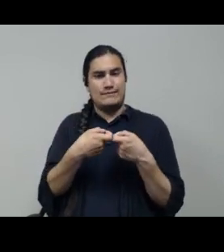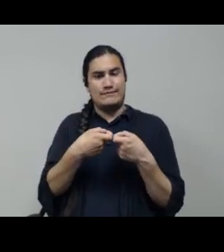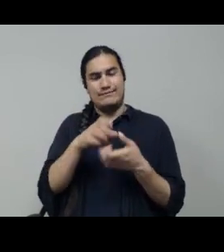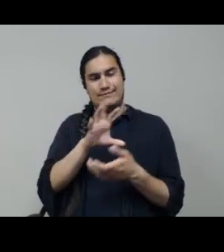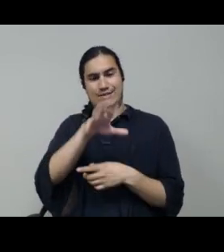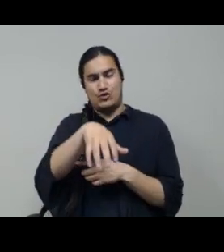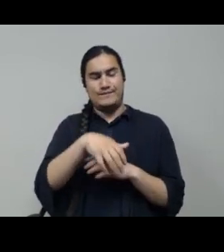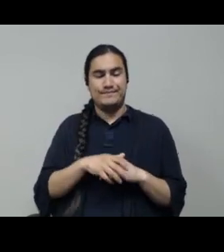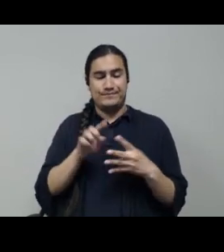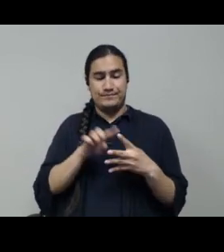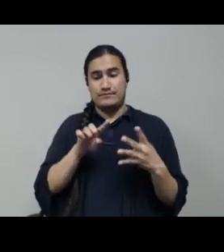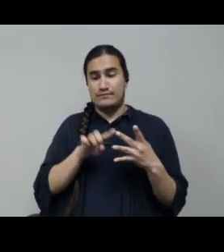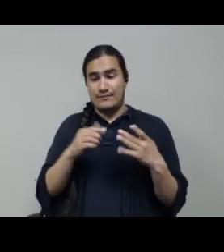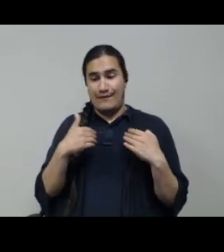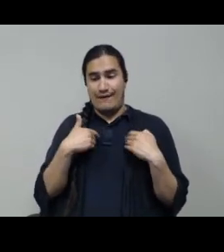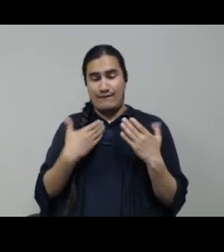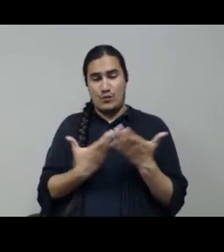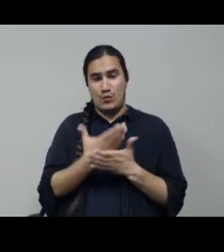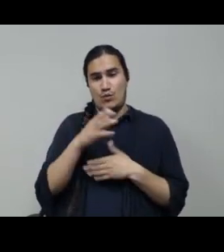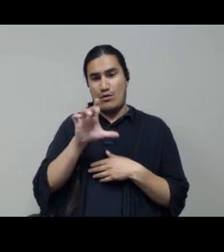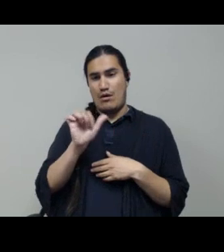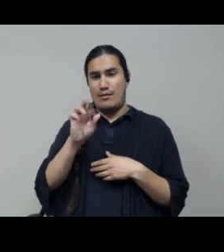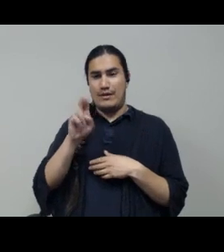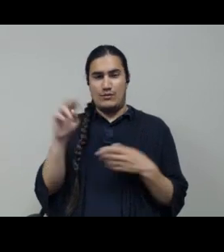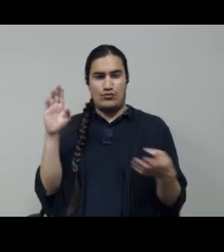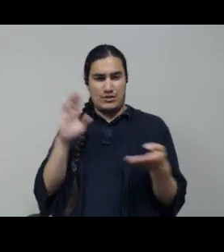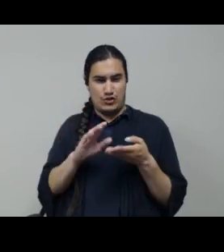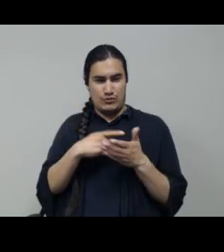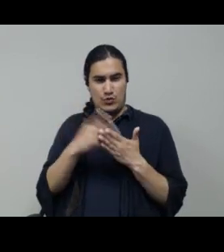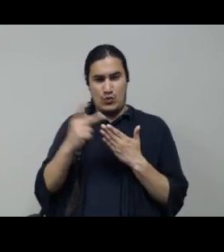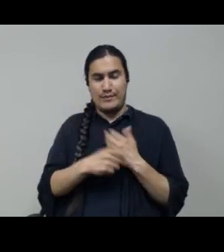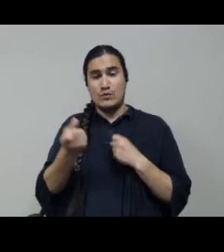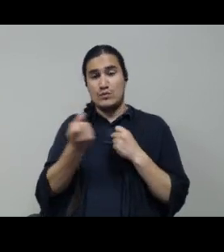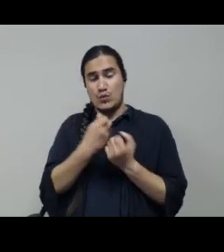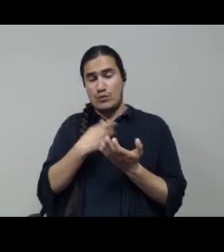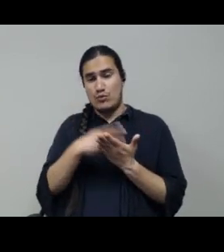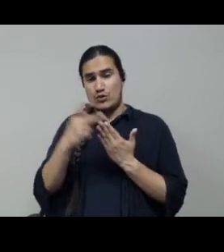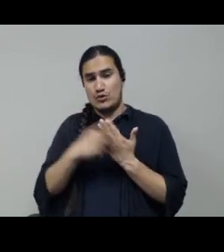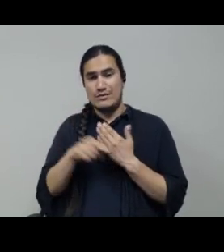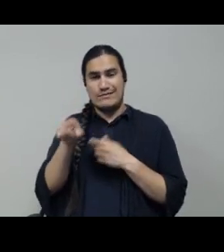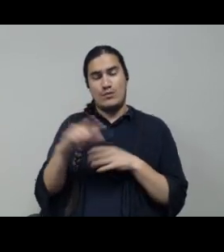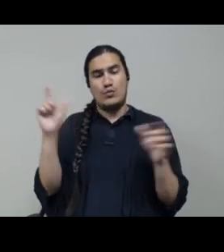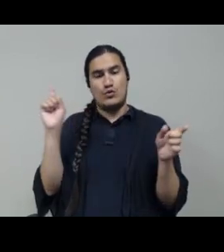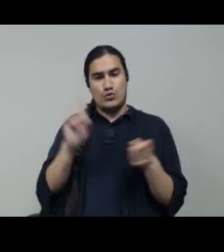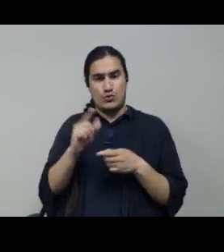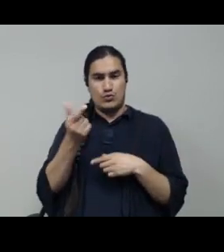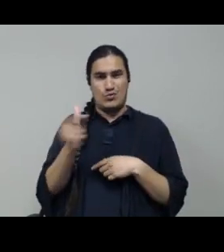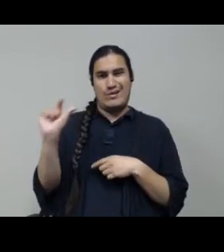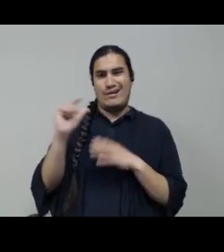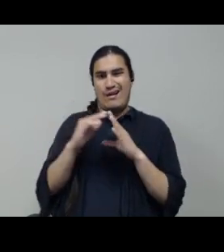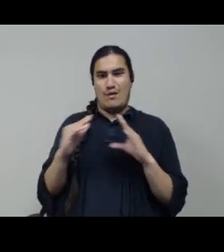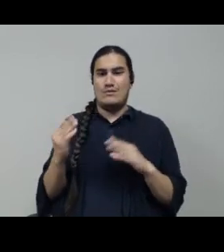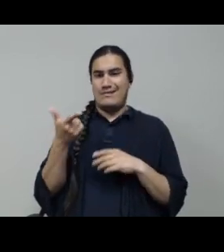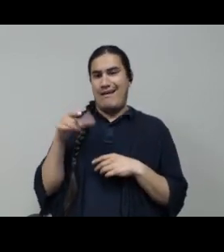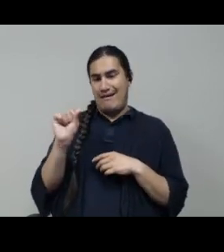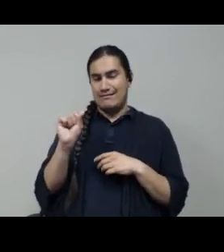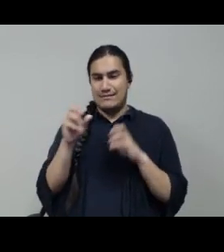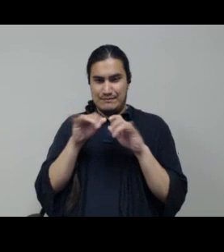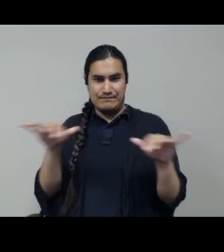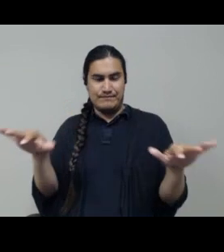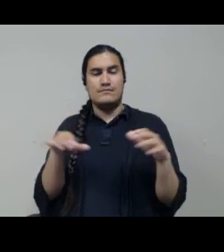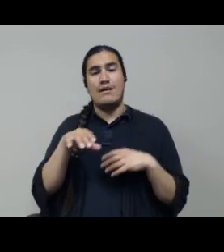There is also a new carbon reduction program to support projects to reduce greenhouse gas emissions. The